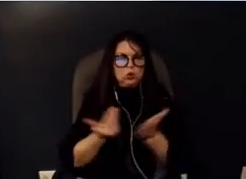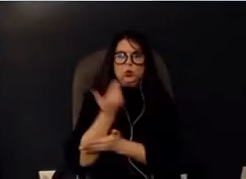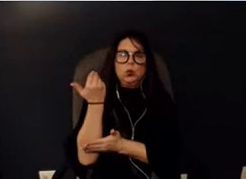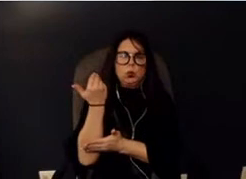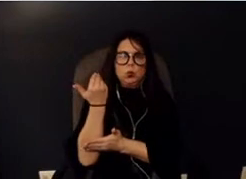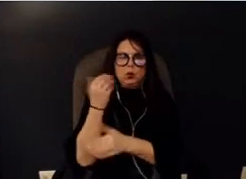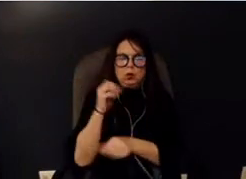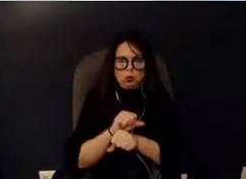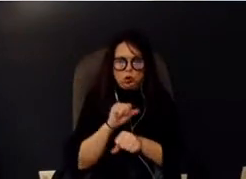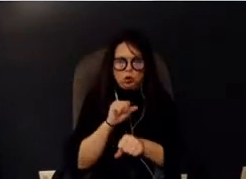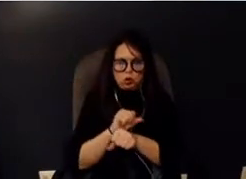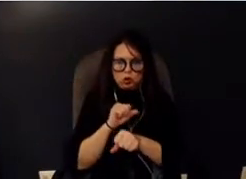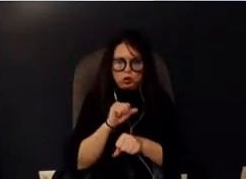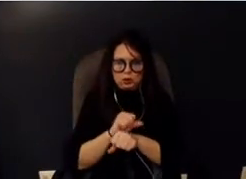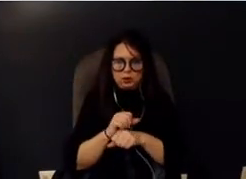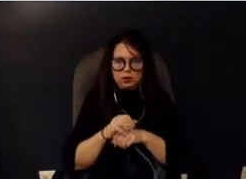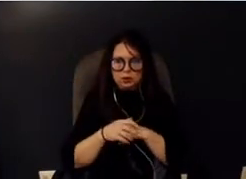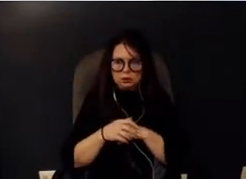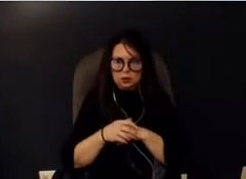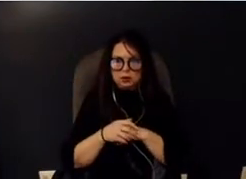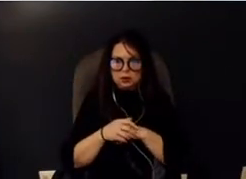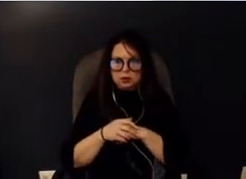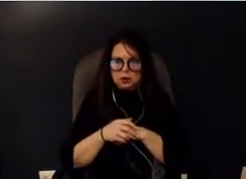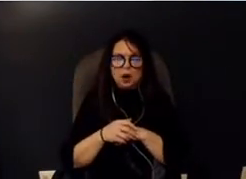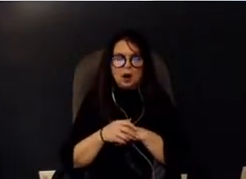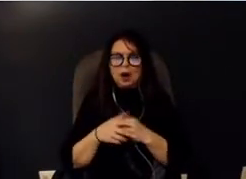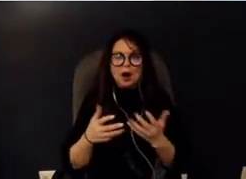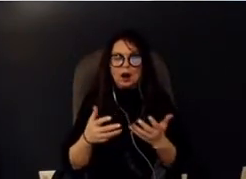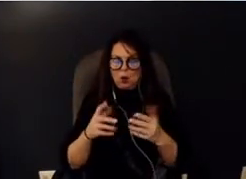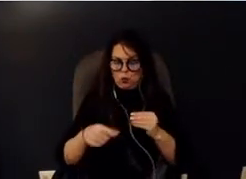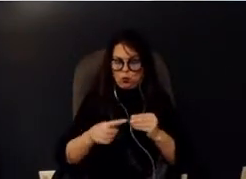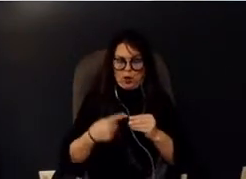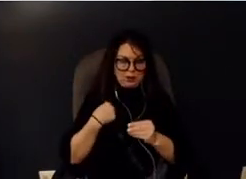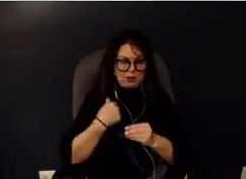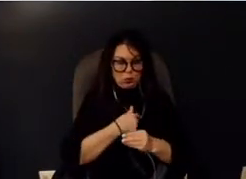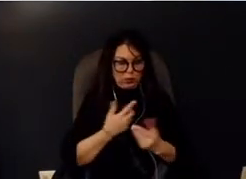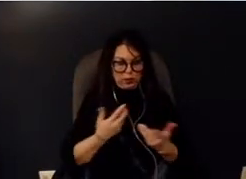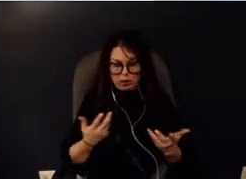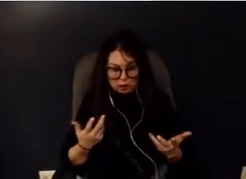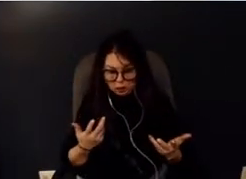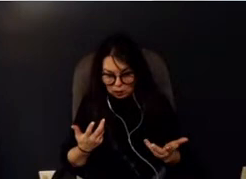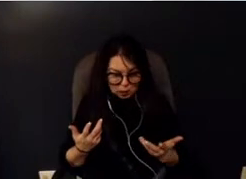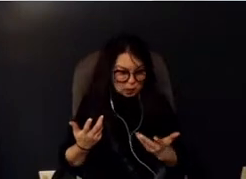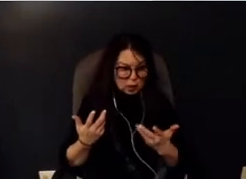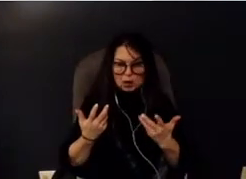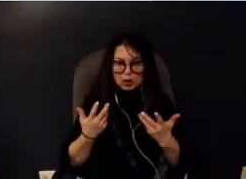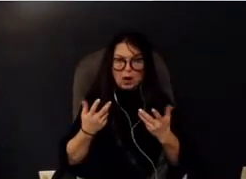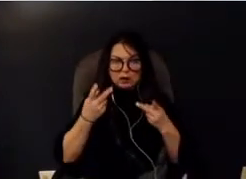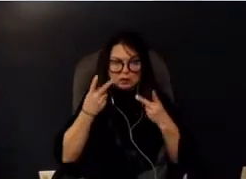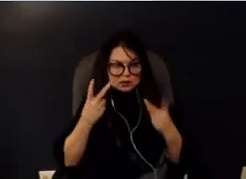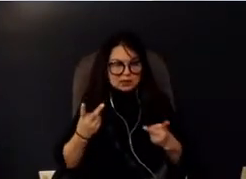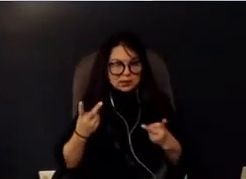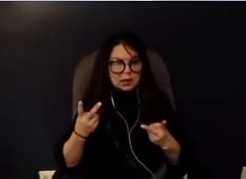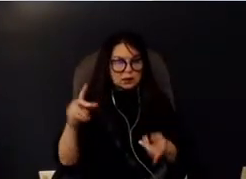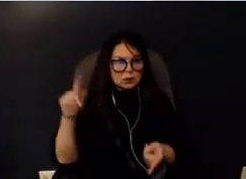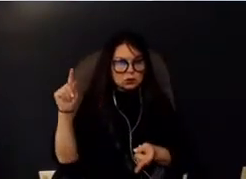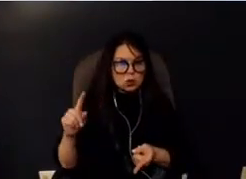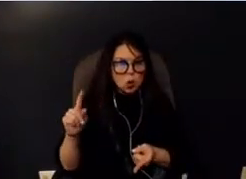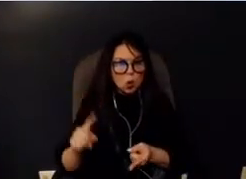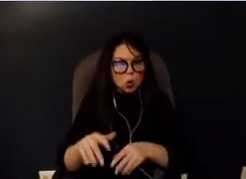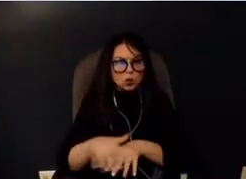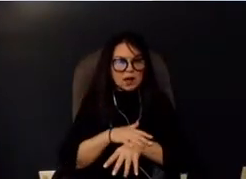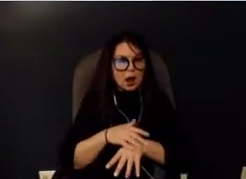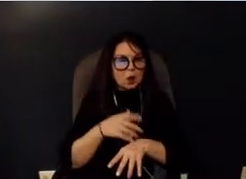we are trying to manage at a time when we really haven't seen a significant slowdown in the amount of building that's happening in the